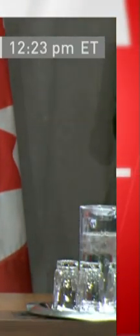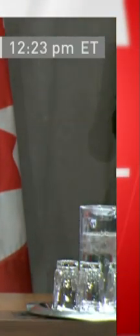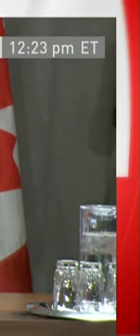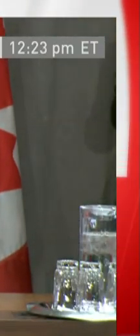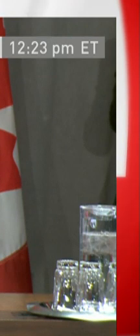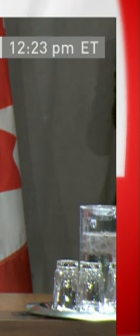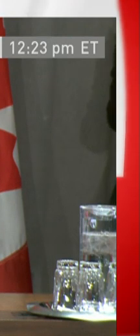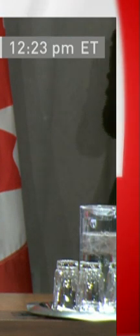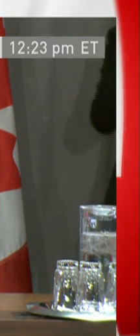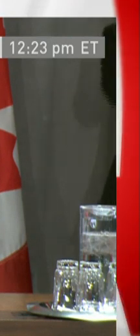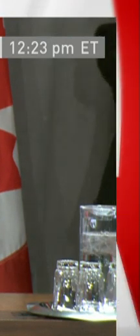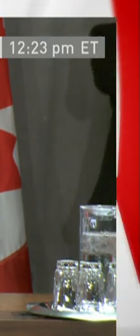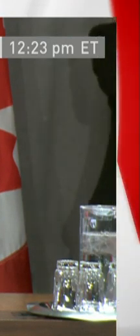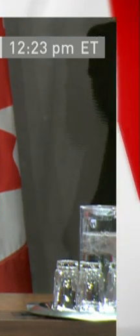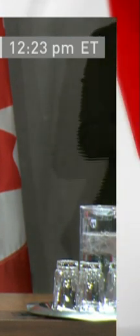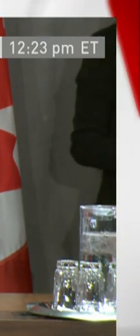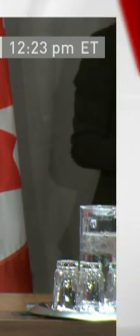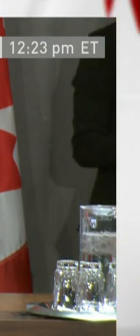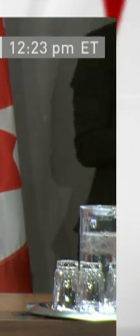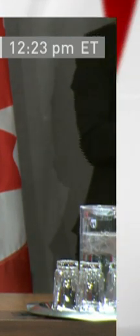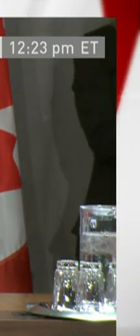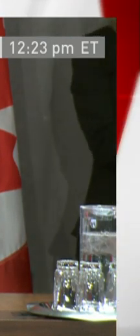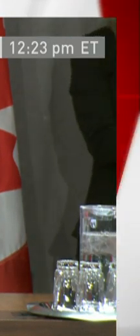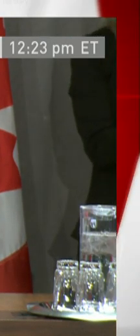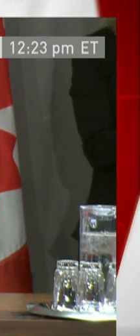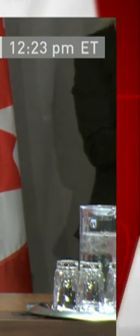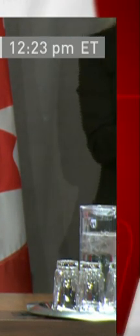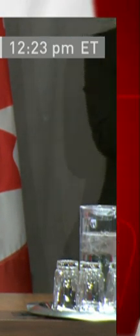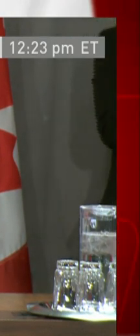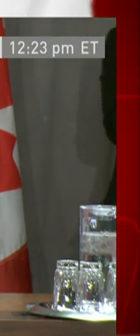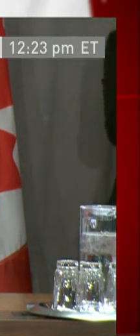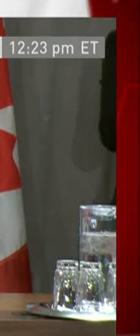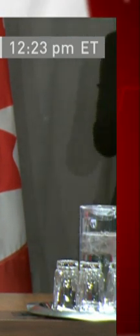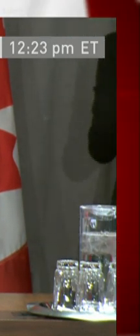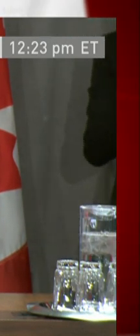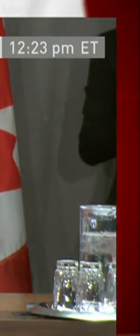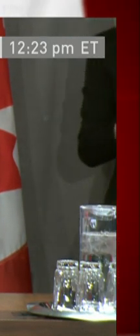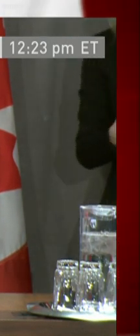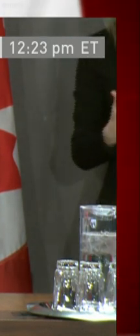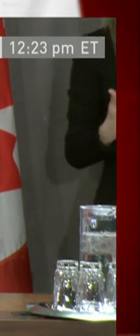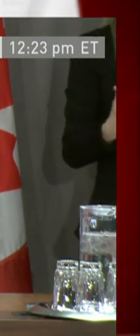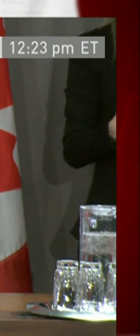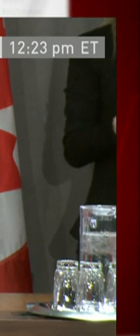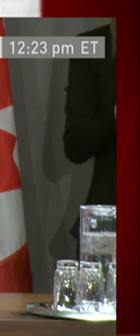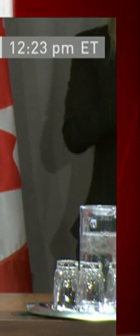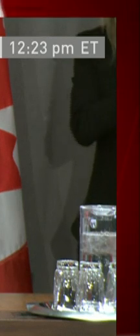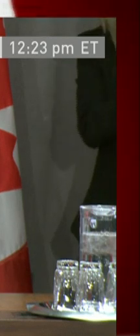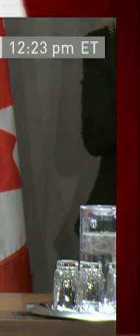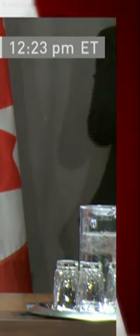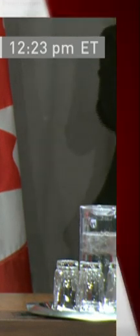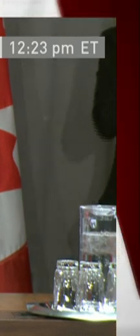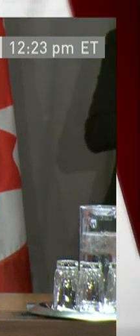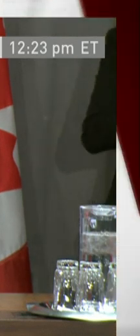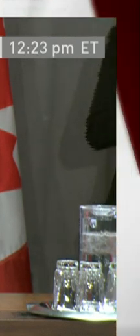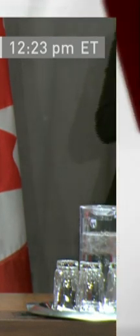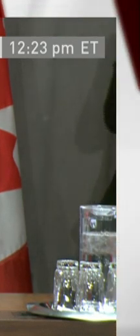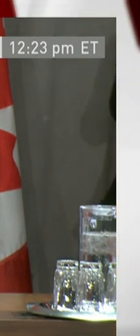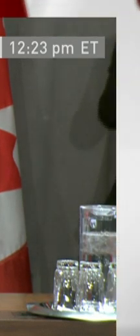learned during that period. And those lessons were learned not just by the lenders, but they were learned by the policymakers.